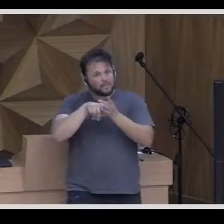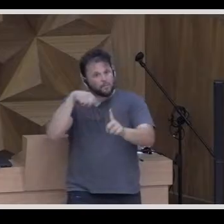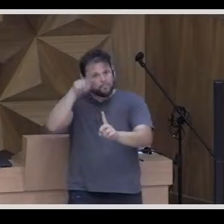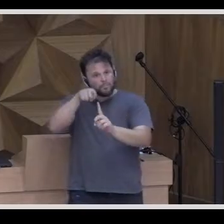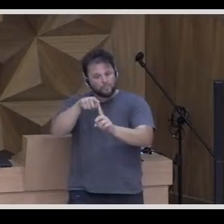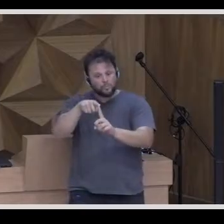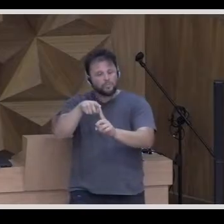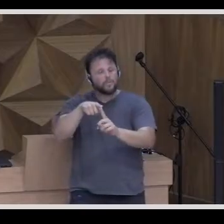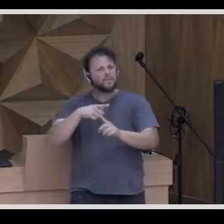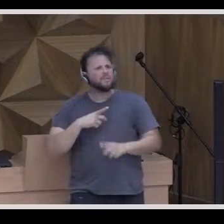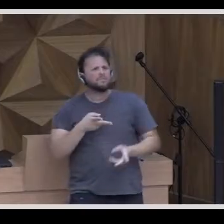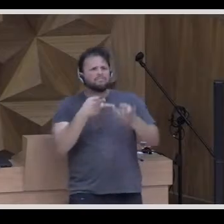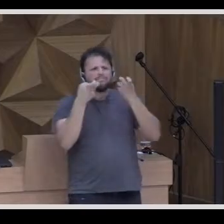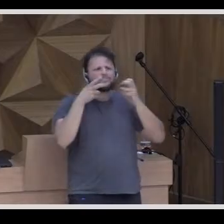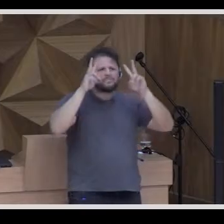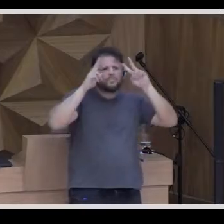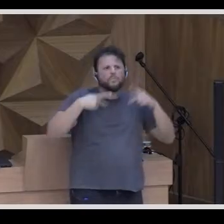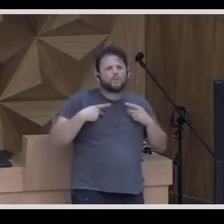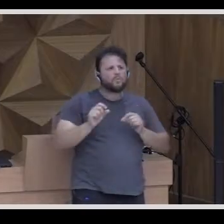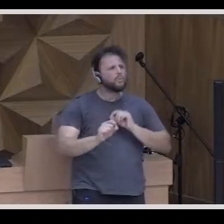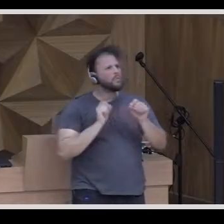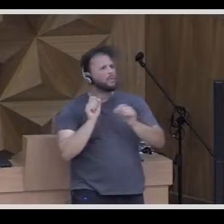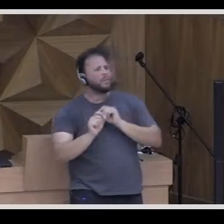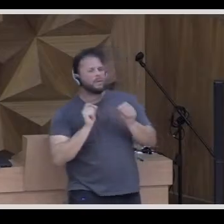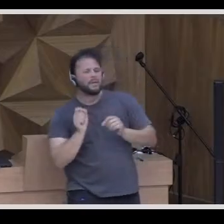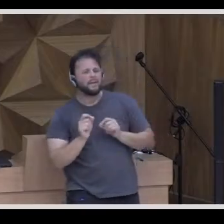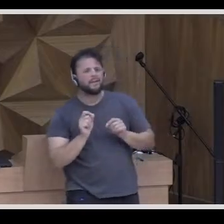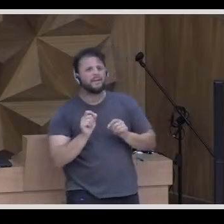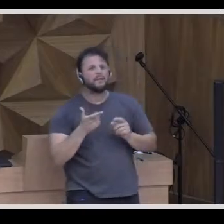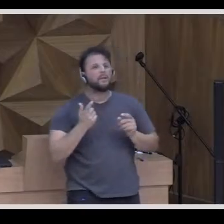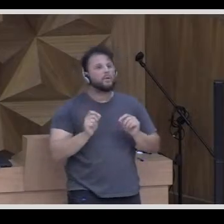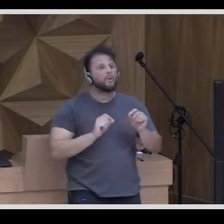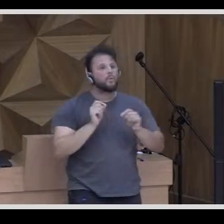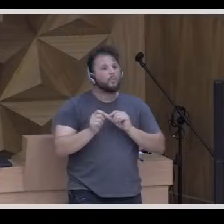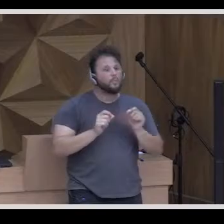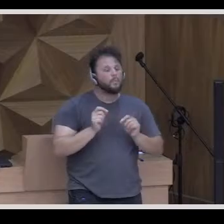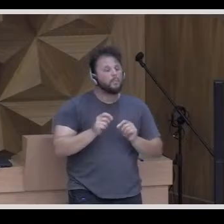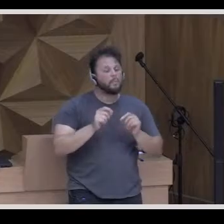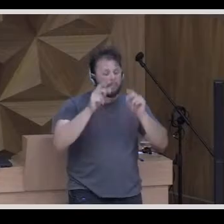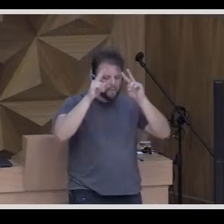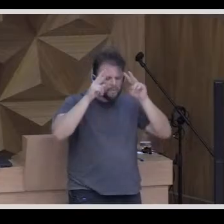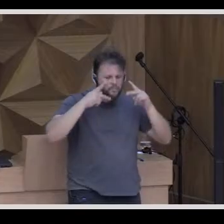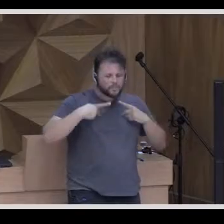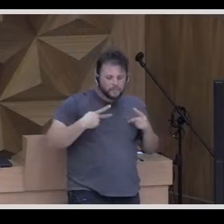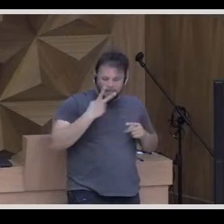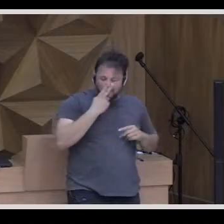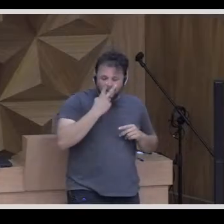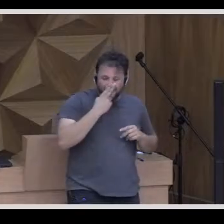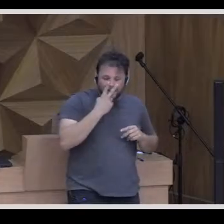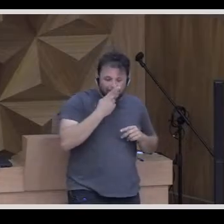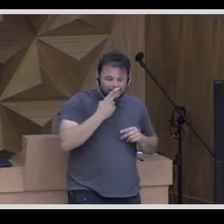keep humans in the loop so that they can have some input. Actually, when I talk about humans in the loop, I'm